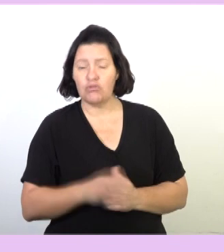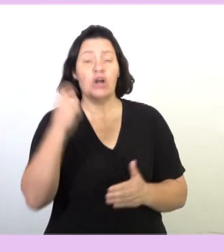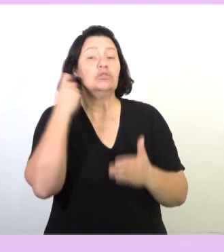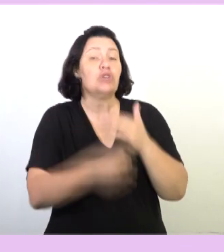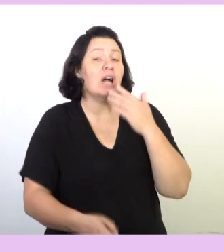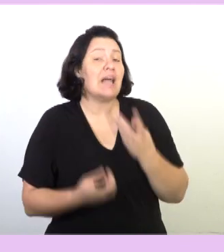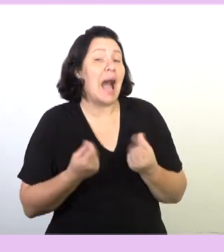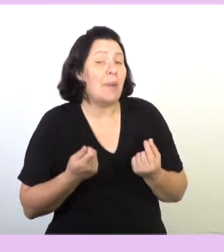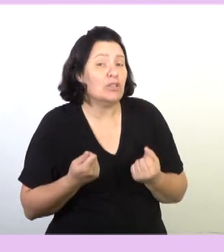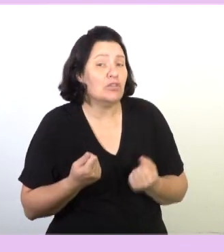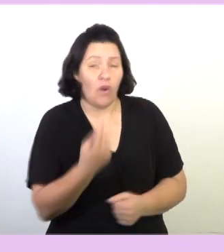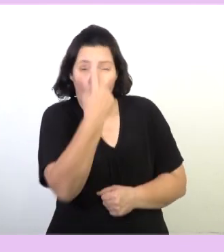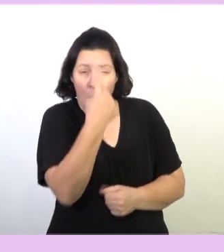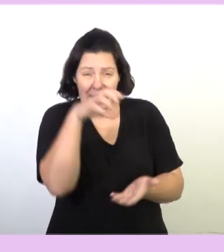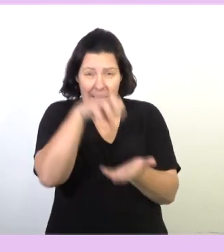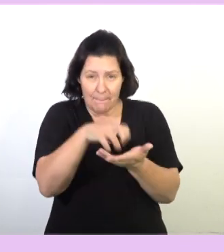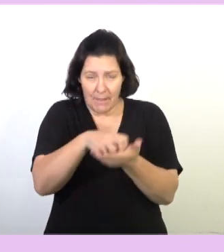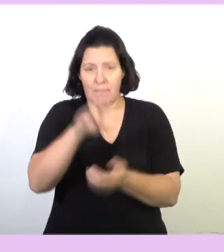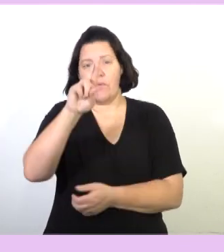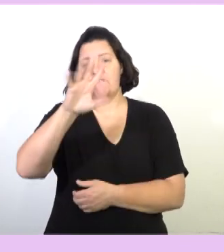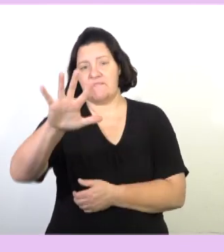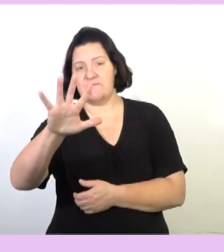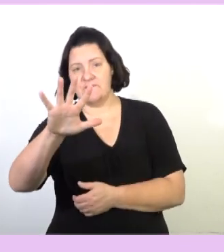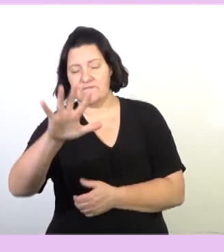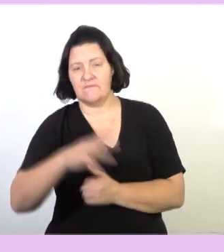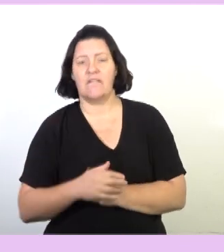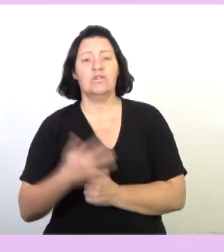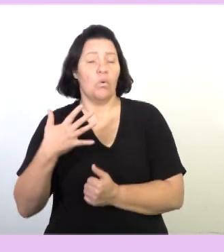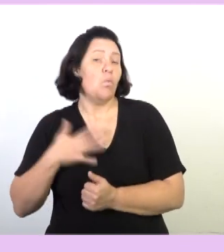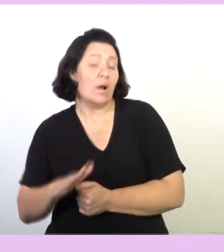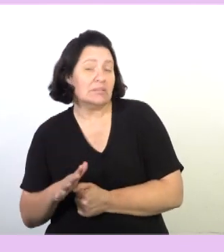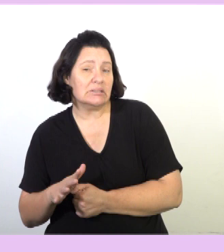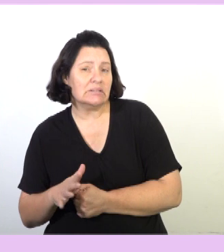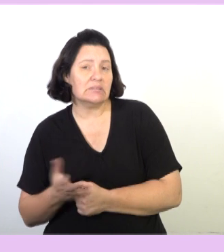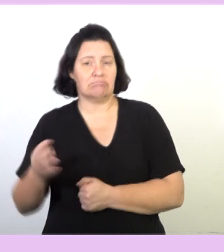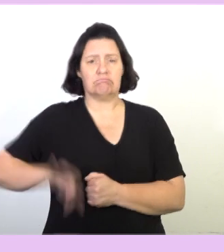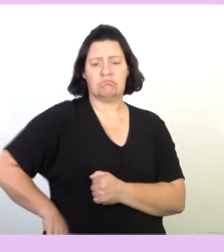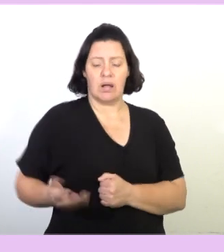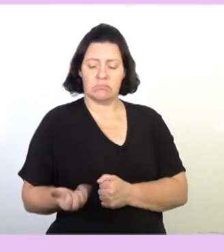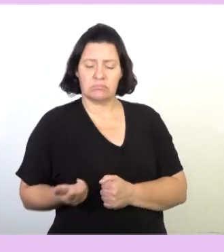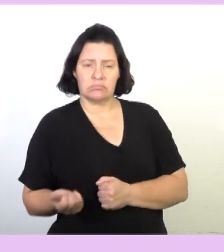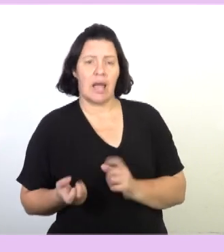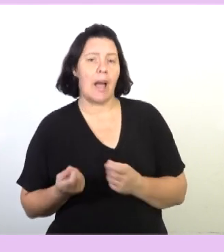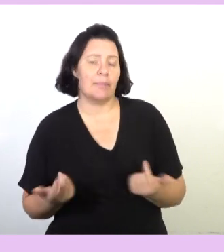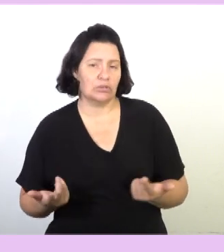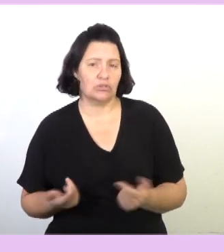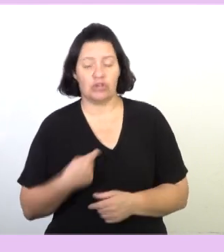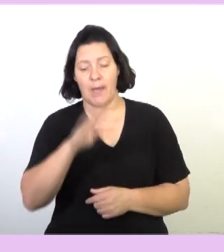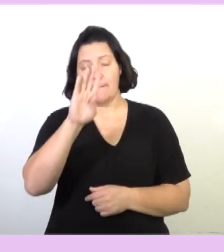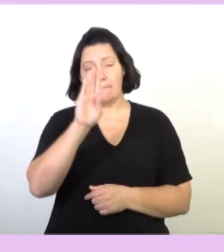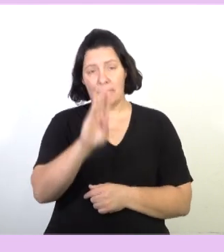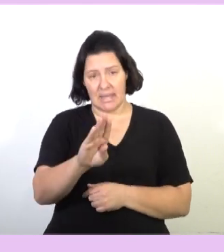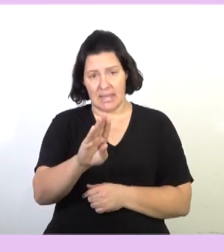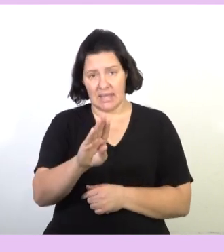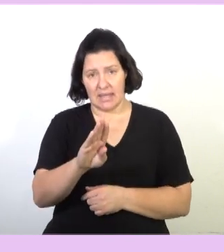she charges 5 rand per cupcake. So it means we are looking for the income. We can just say, guys, B